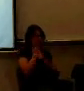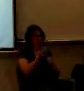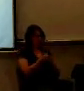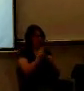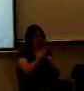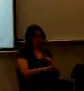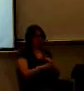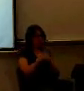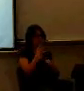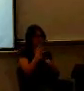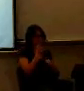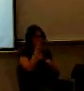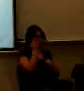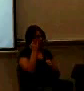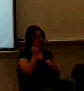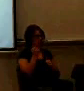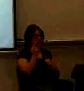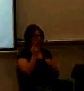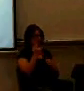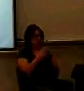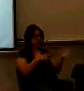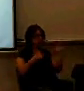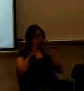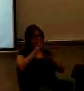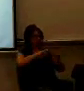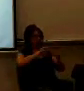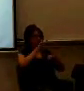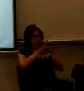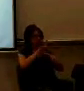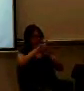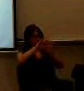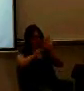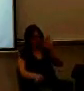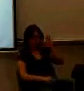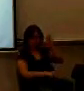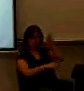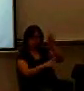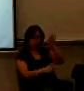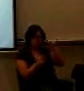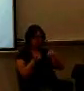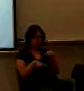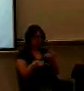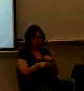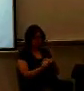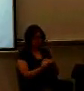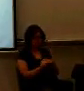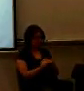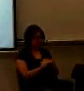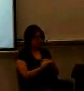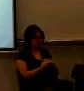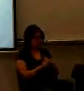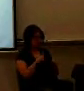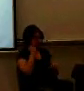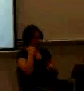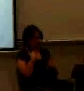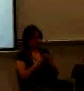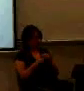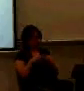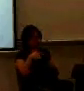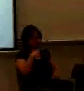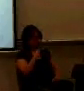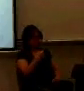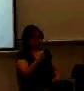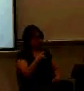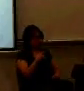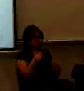wind mixes them down at all, right, they're going to be in an area that they can't photosynthesize very well. And if they have these extra pigments, it's going to make it that much